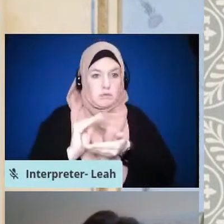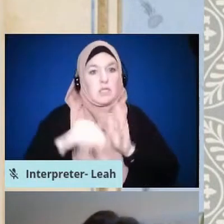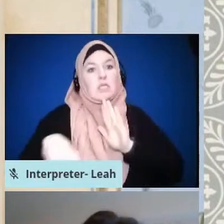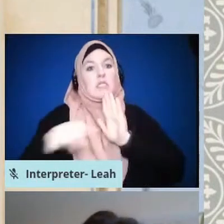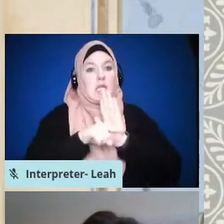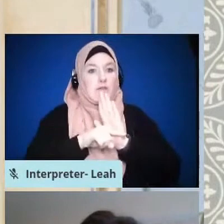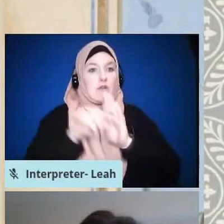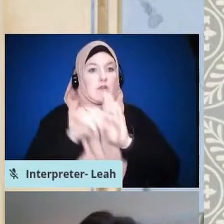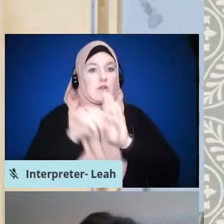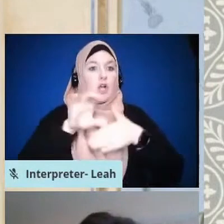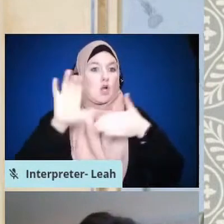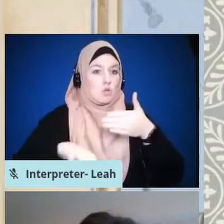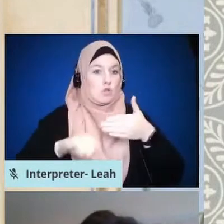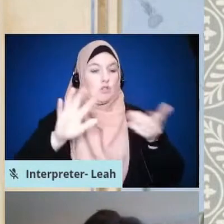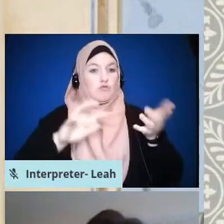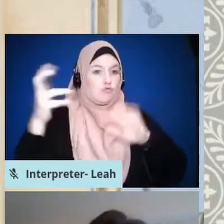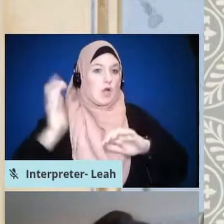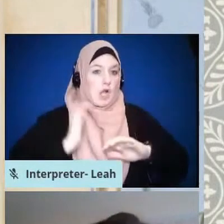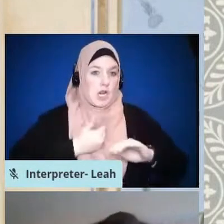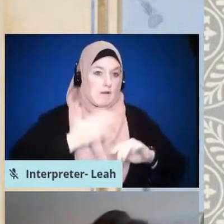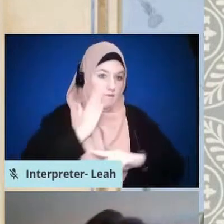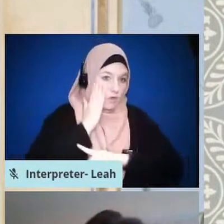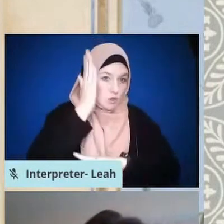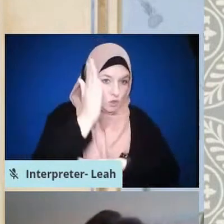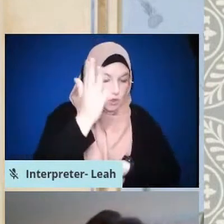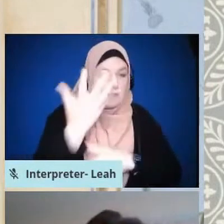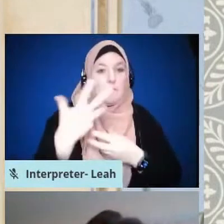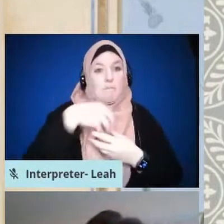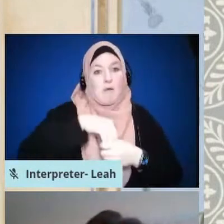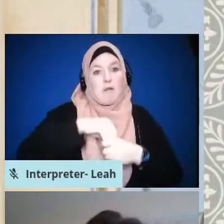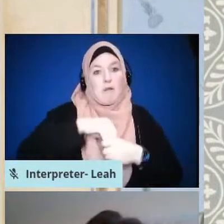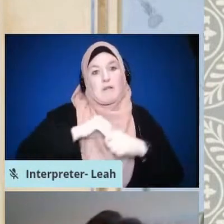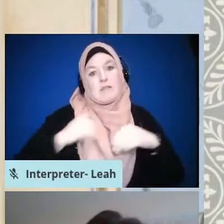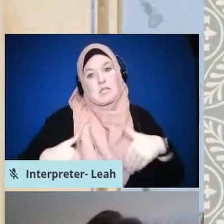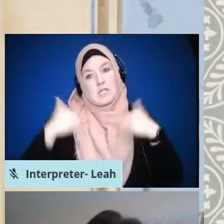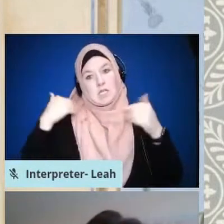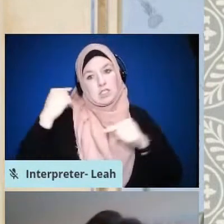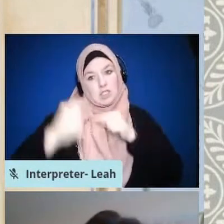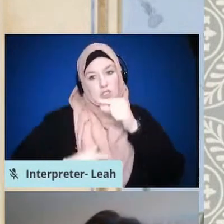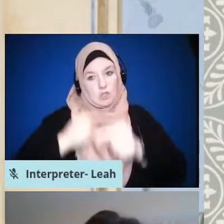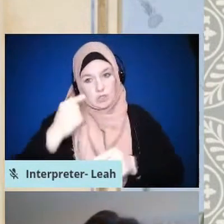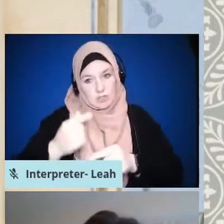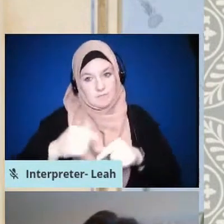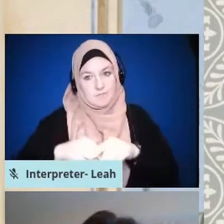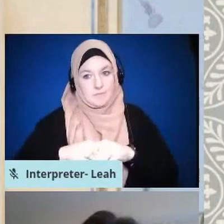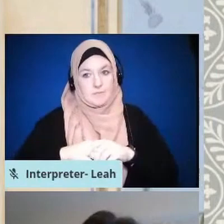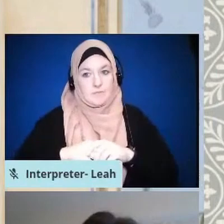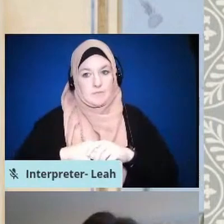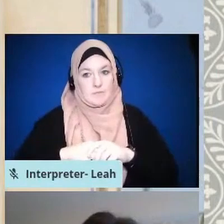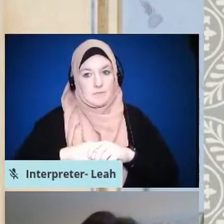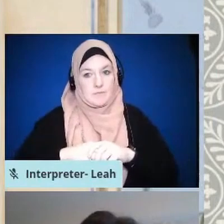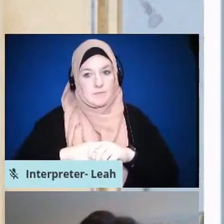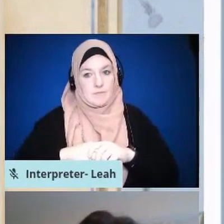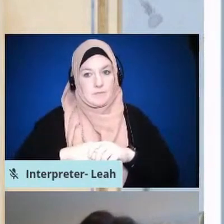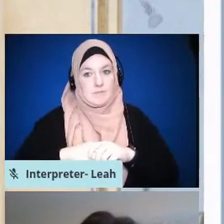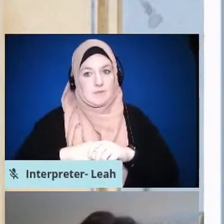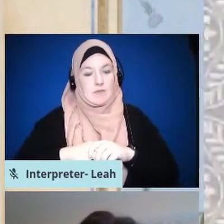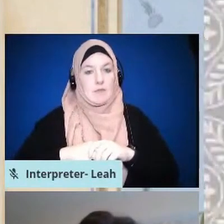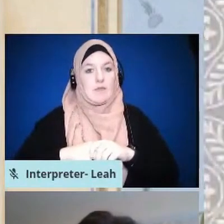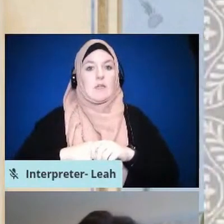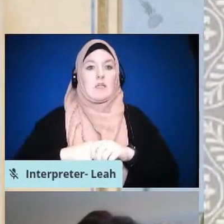of the crisis on our future, embodied in the young generation's mental health.